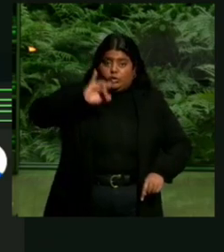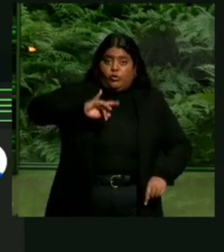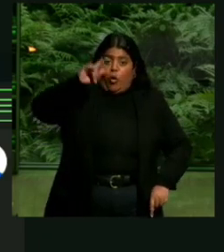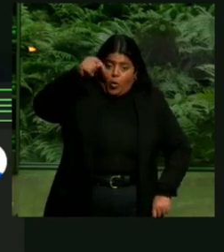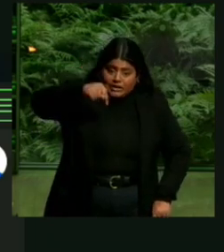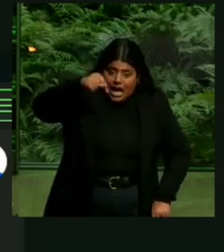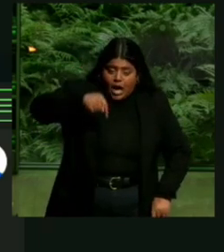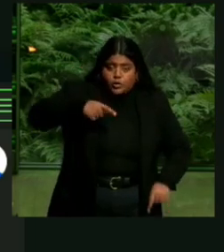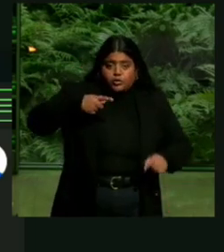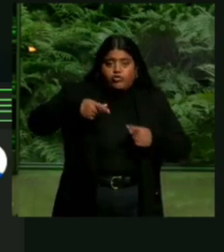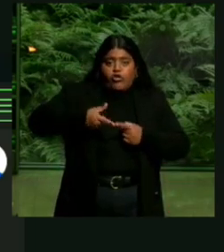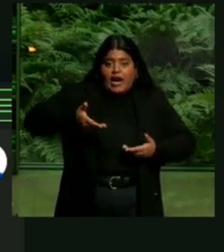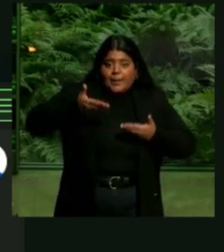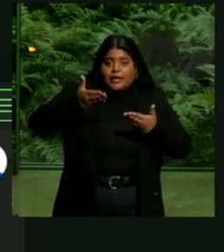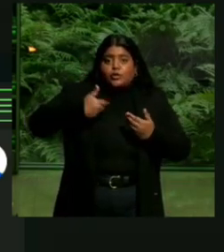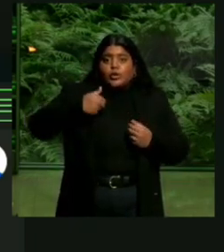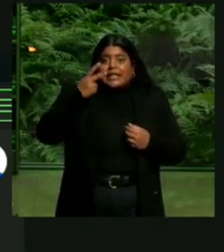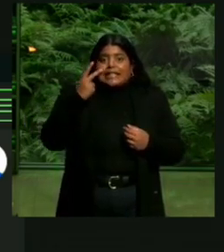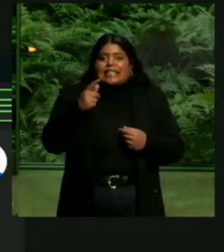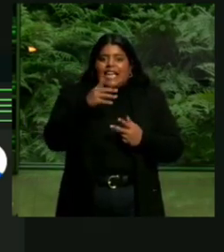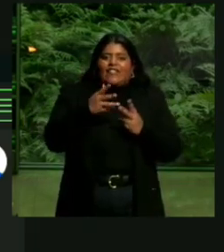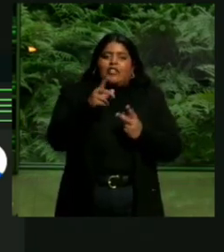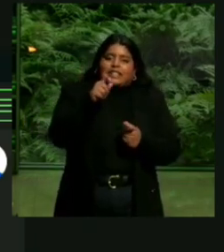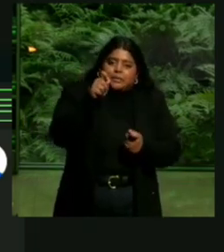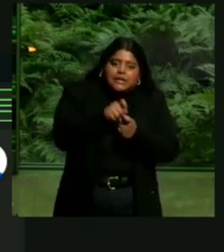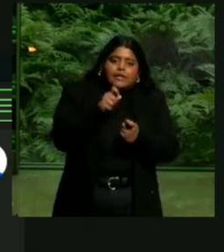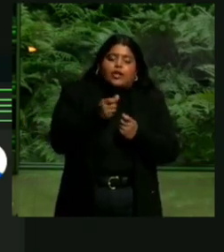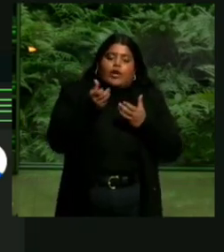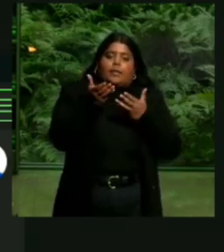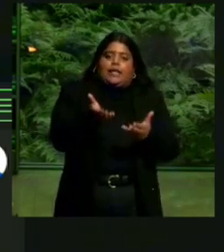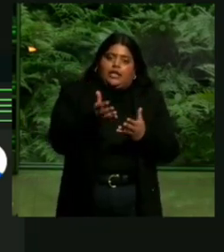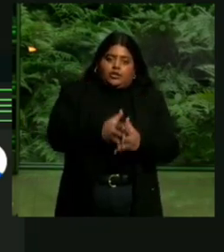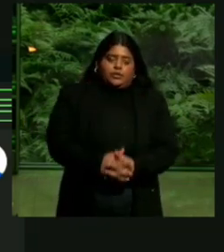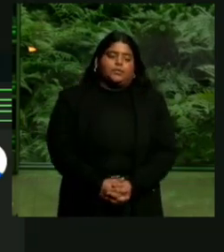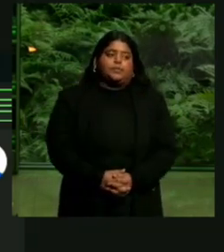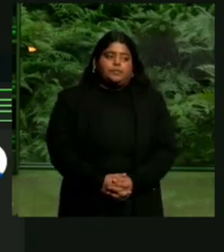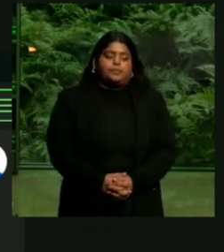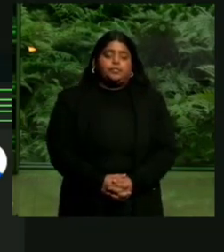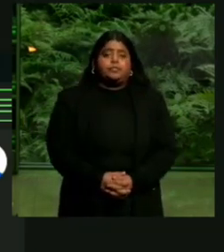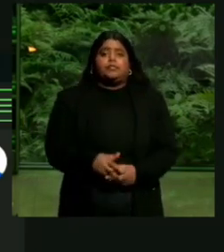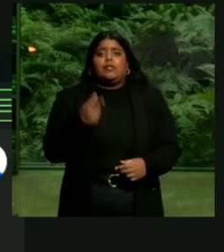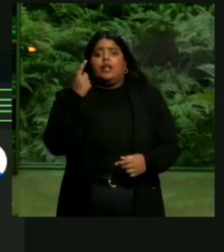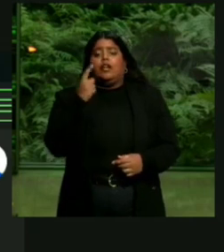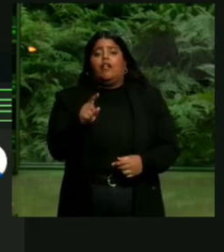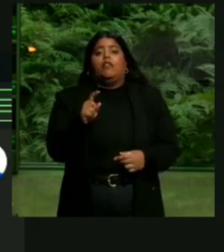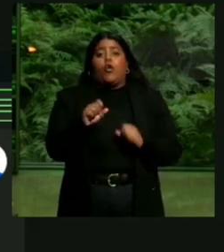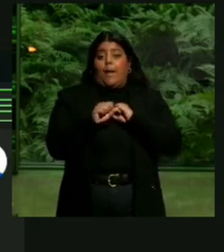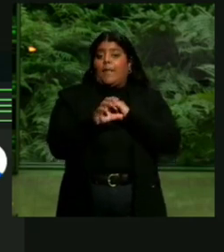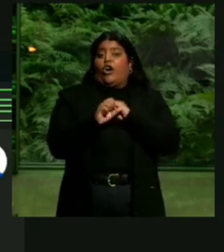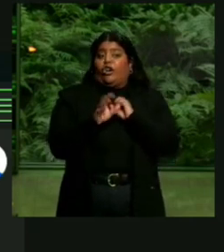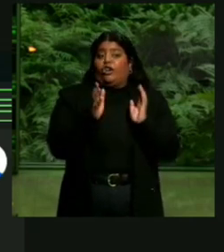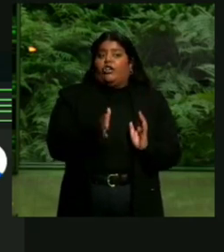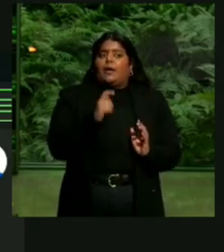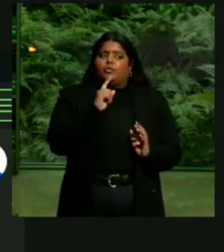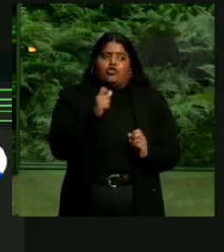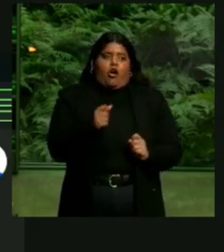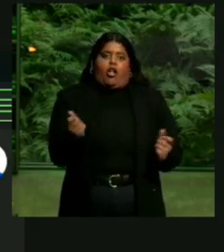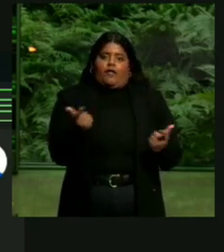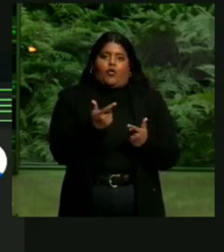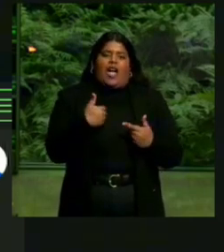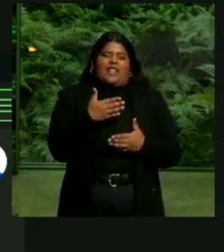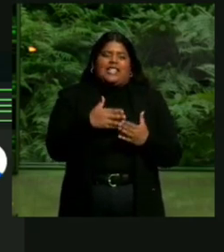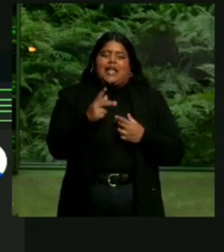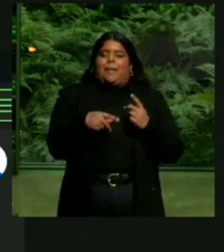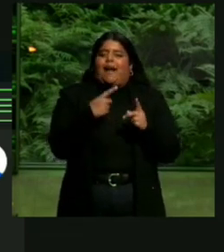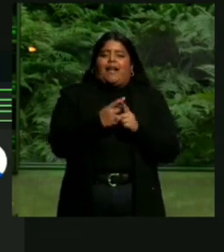to recommendations, you can see very specific recommendations it's giving you. Now, as marketers, I expect all of you have some version of this